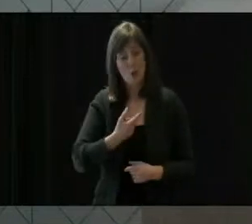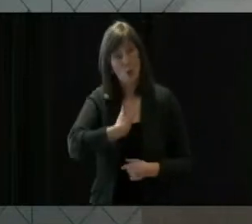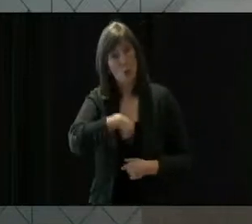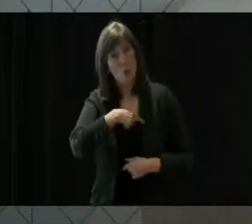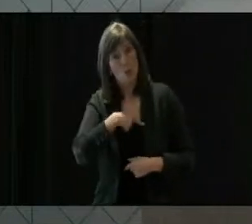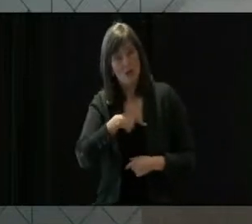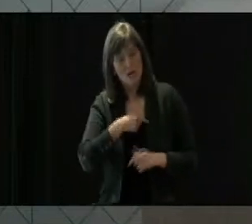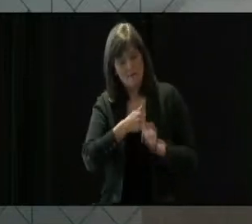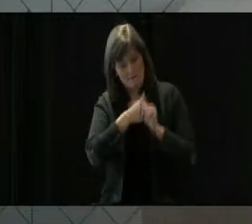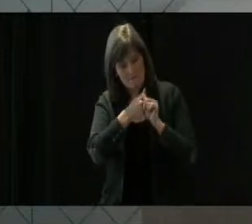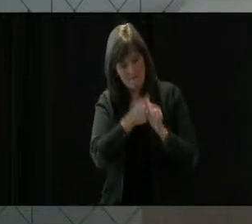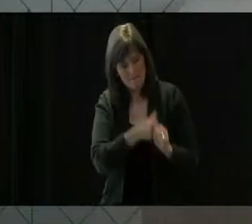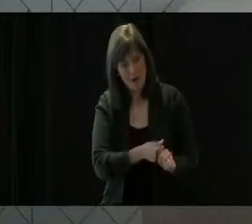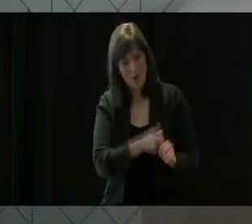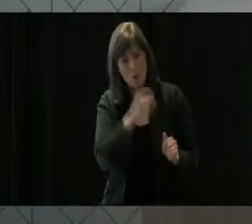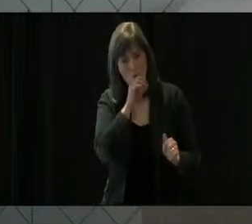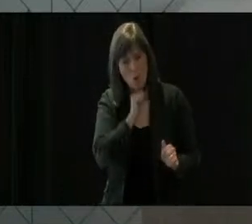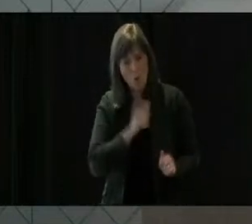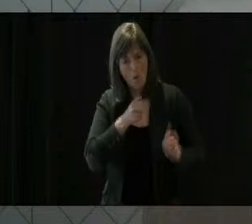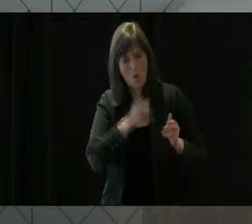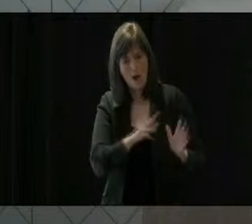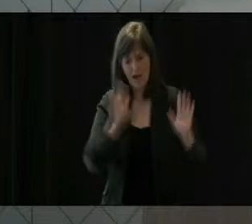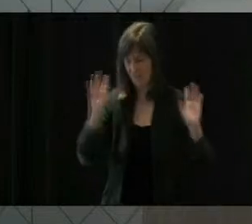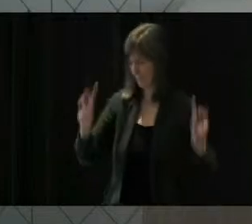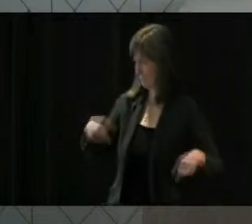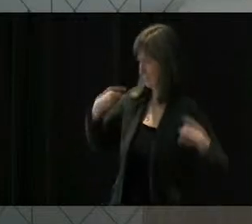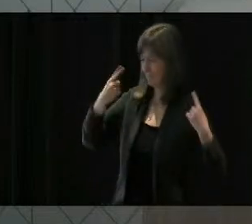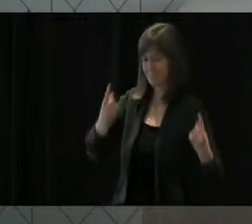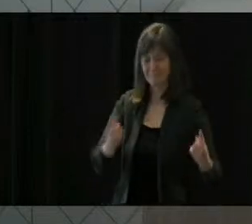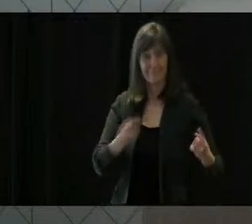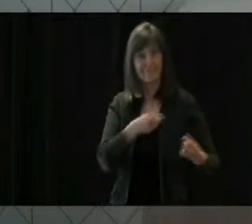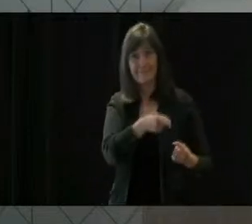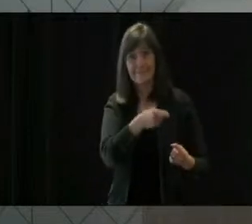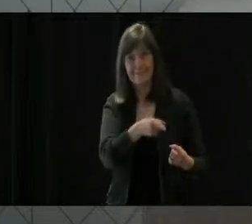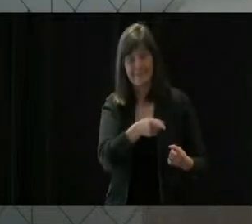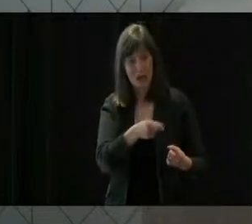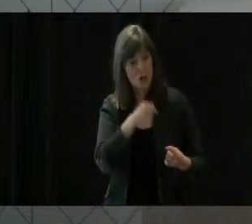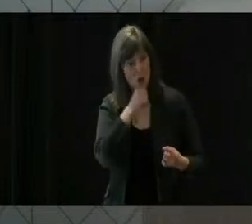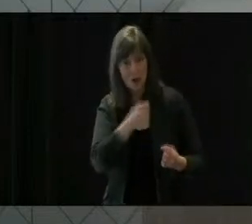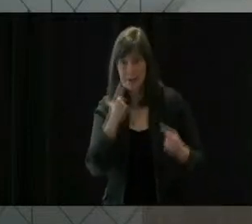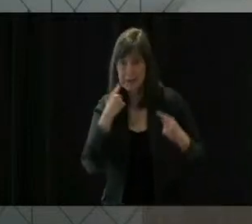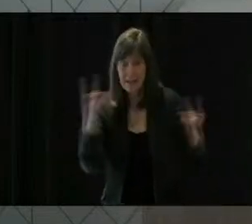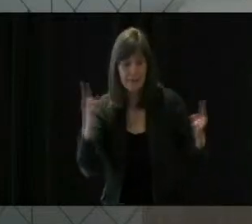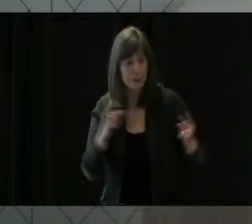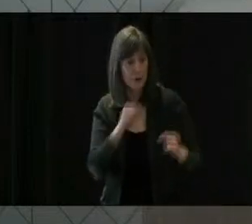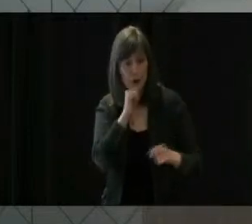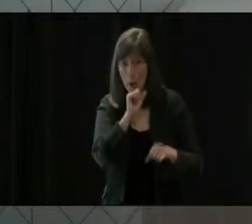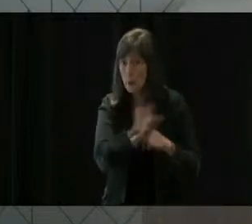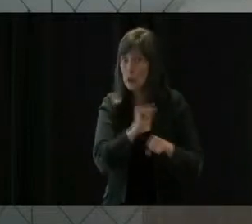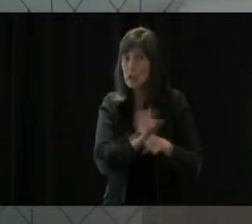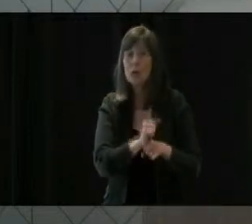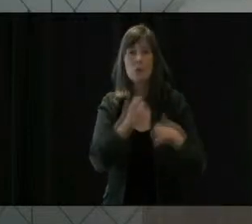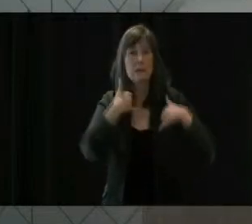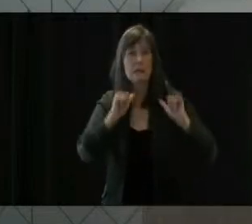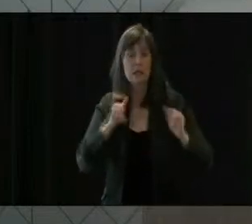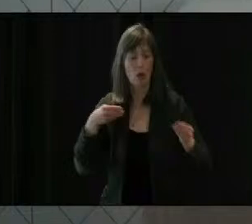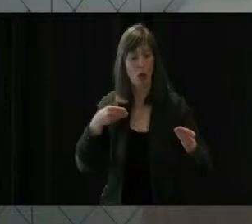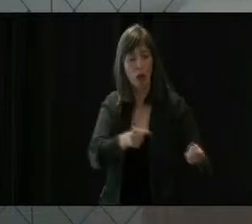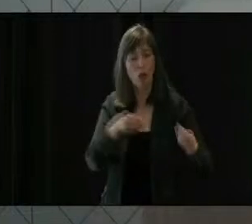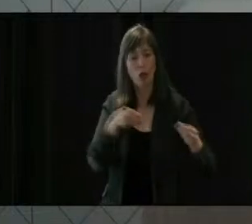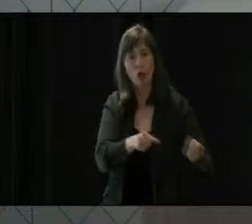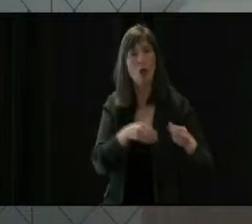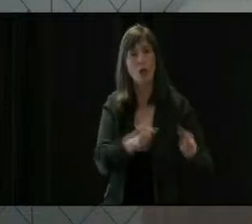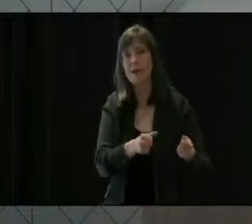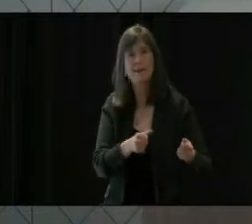adhering to the way in which we deliver services that we know are not generating outcomes that we want, if we changed faster, if we